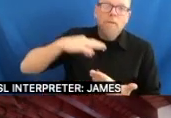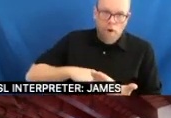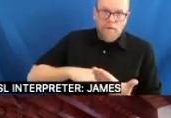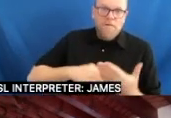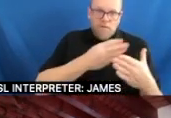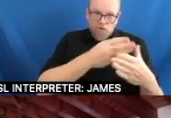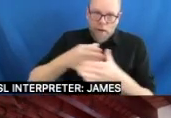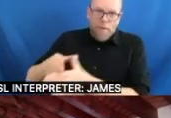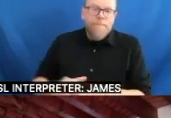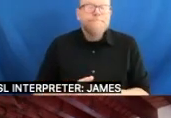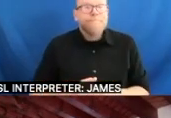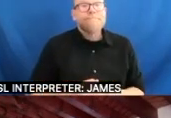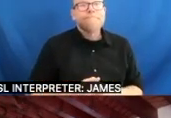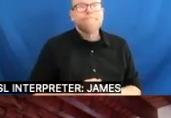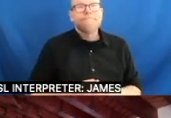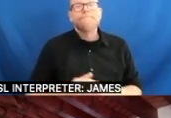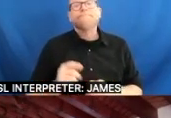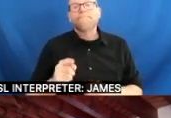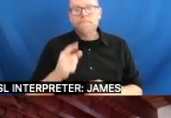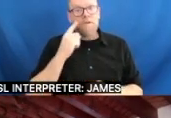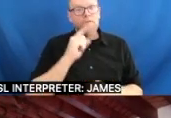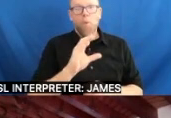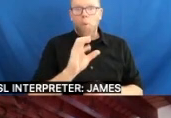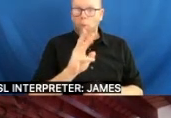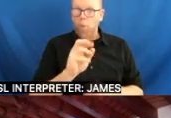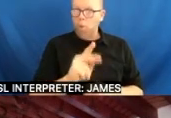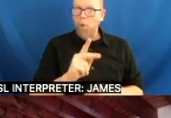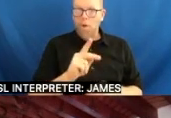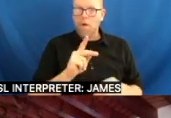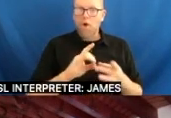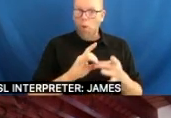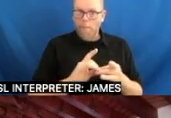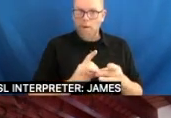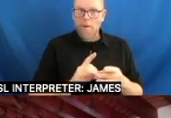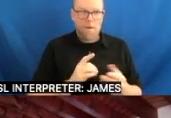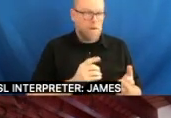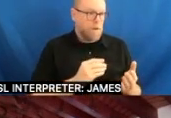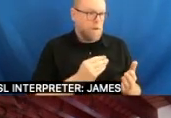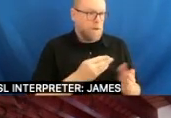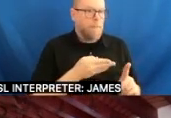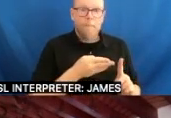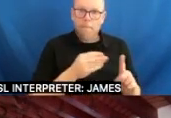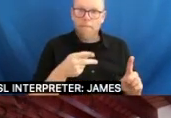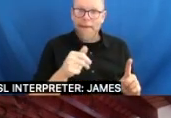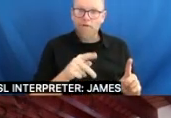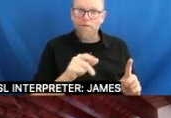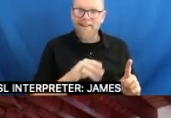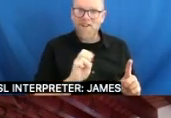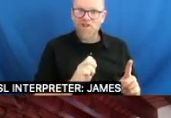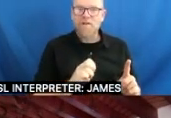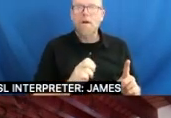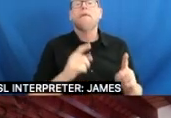patronage of the cooperative. In worker co-ops, patronage is typically measured in terms of